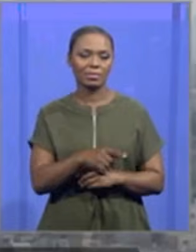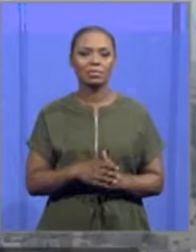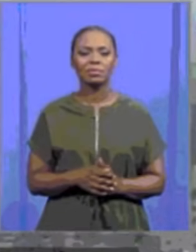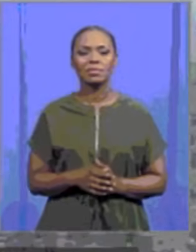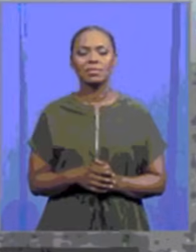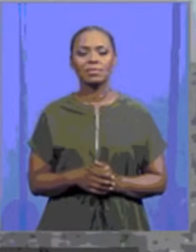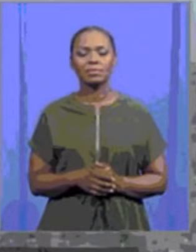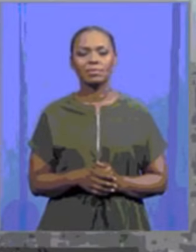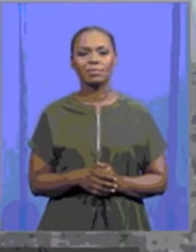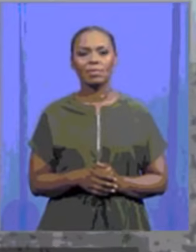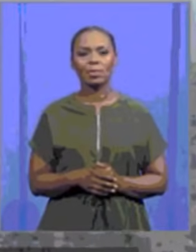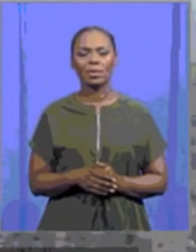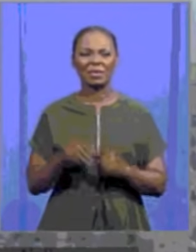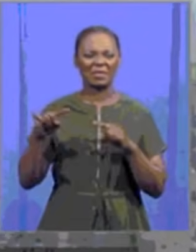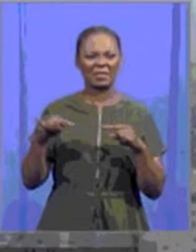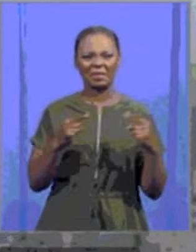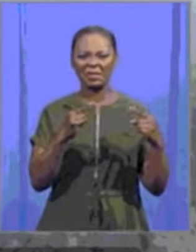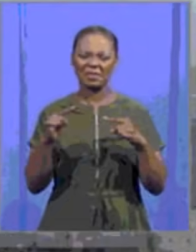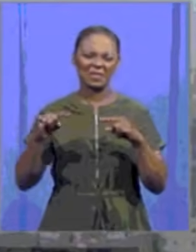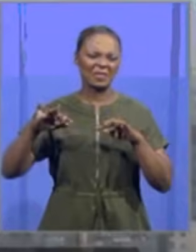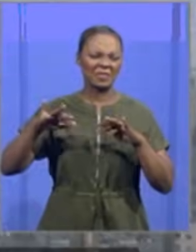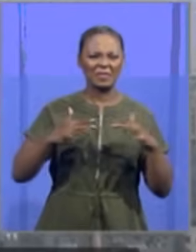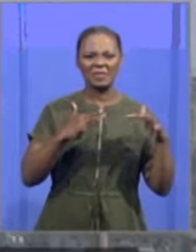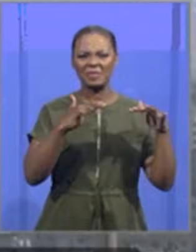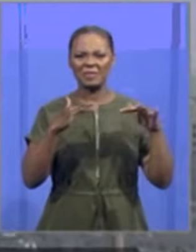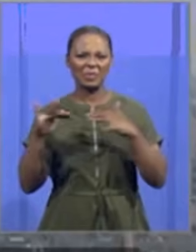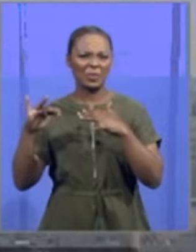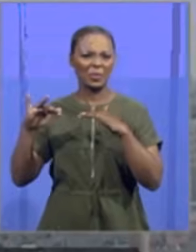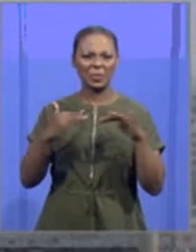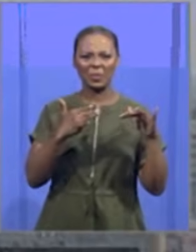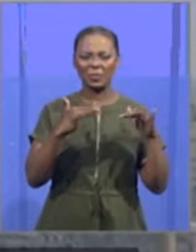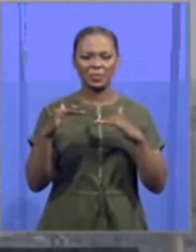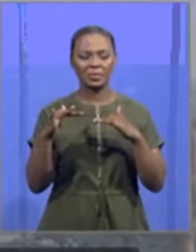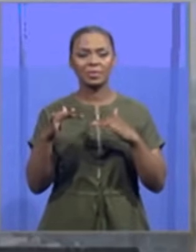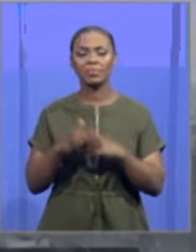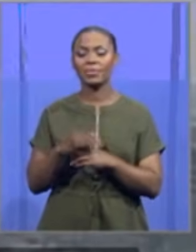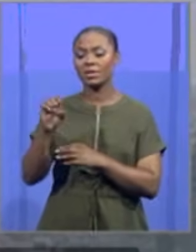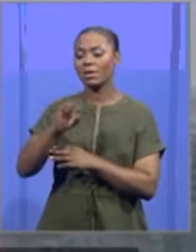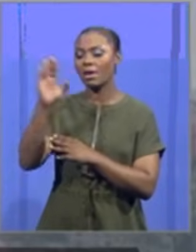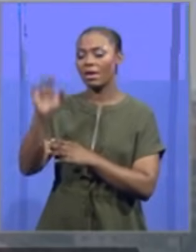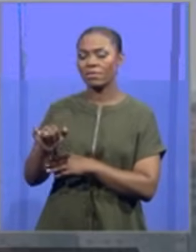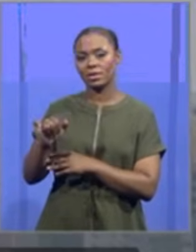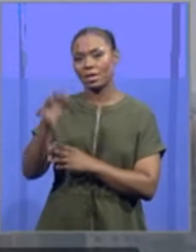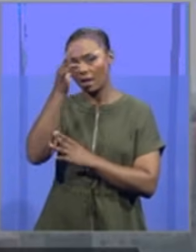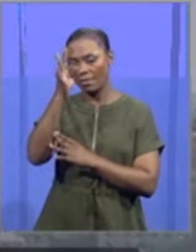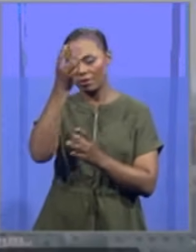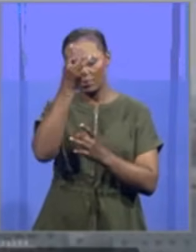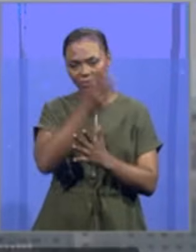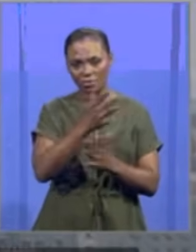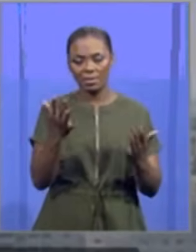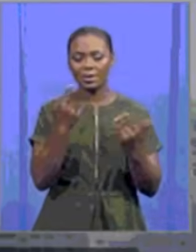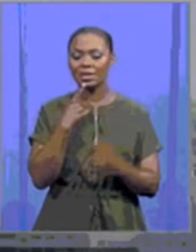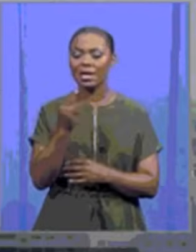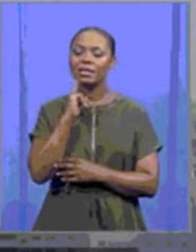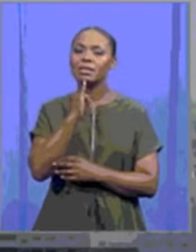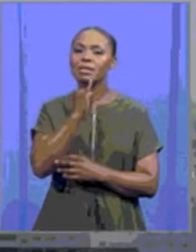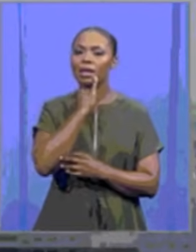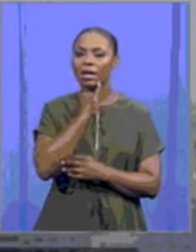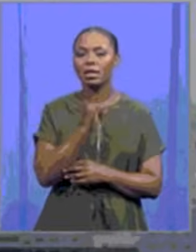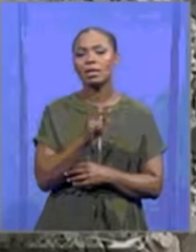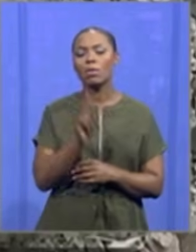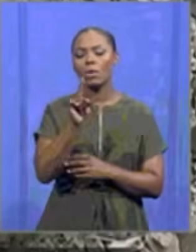Ge seemo se tšwela pele go gakala ka Gaza, mmušo wa Afrika Borwa o tsebišitše gore tsebišo ya Israel ya gore batho ba go balla go piliono tee